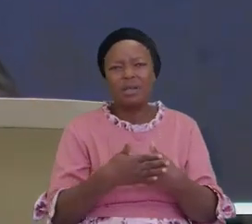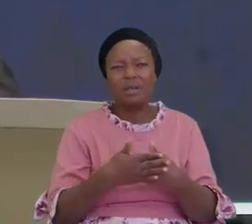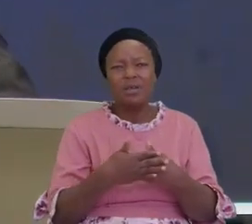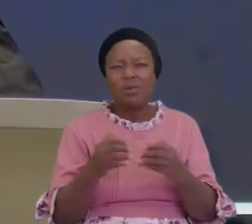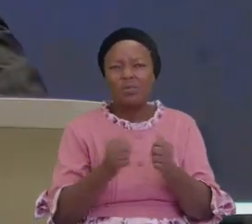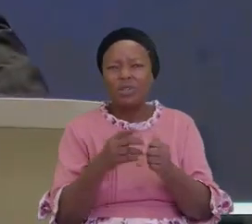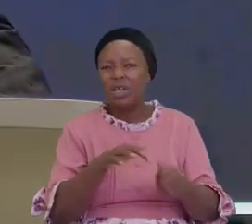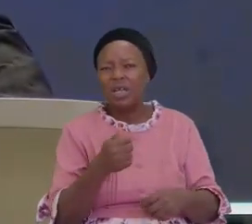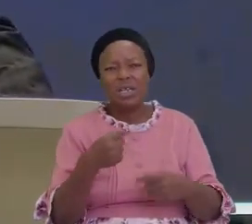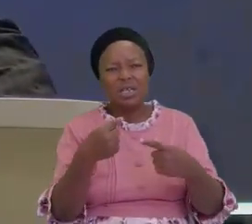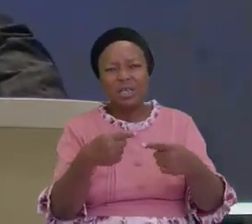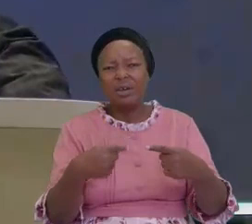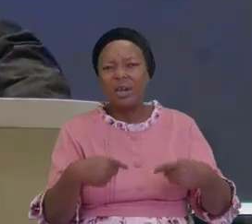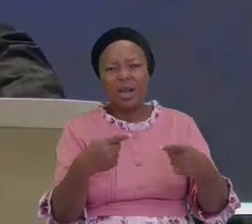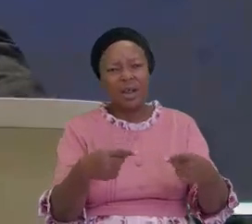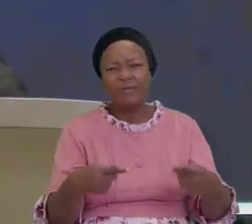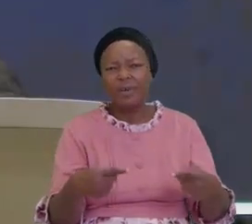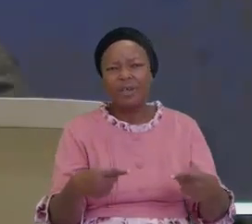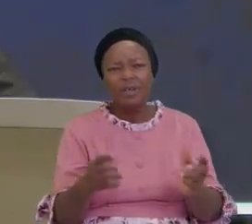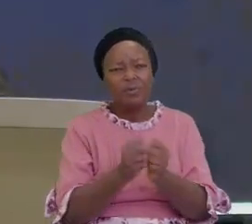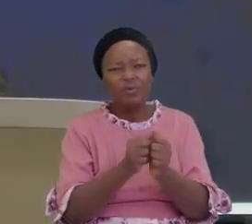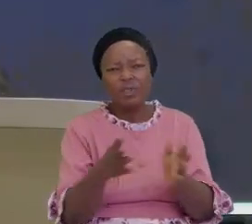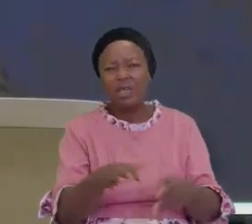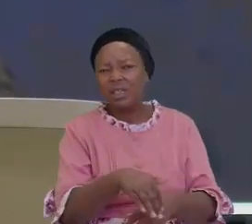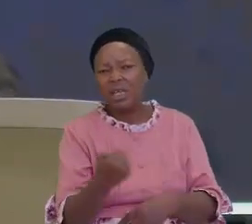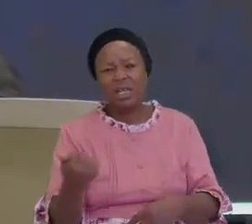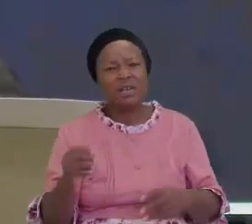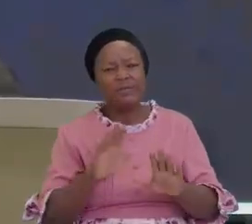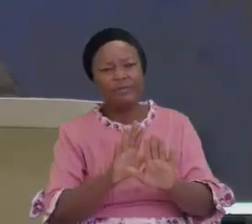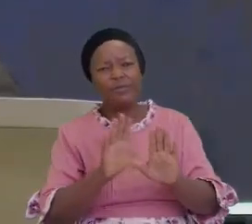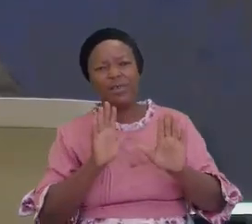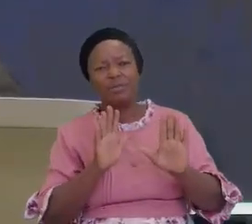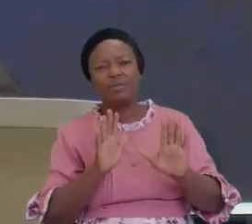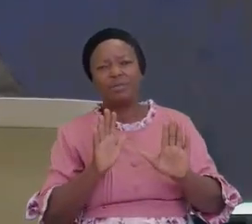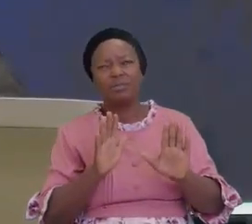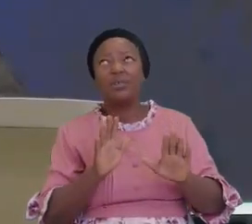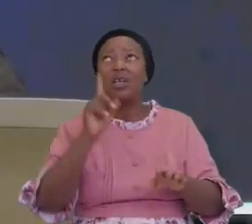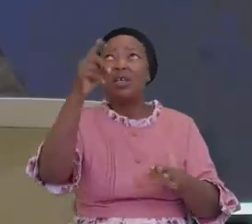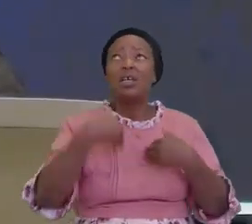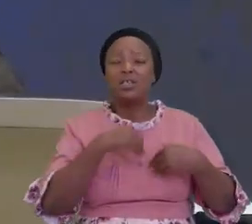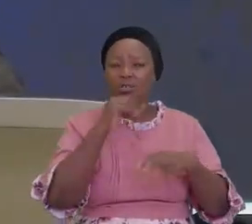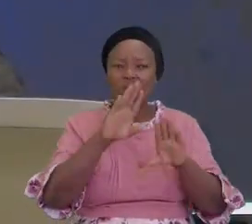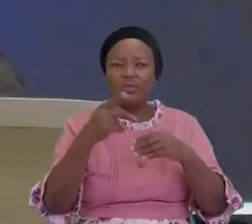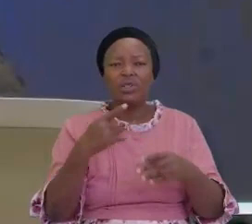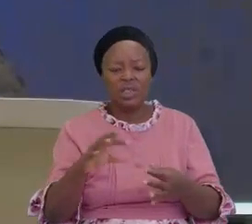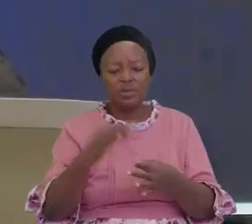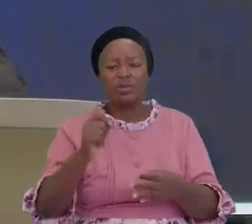and without any fear. He has not given you the spirit of fear,